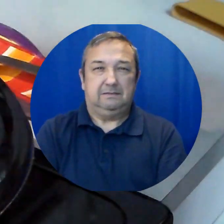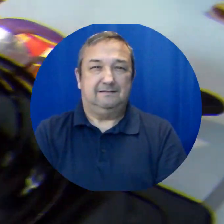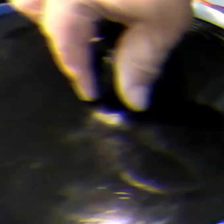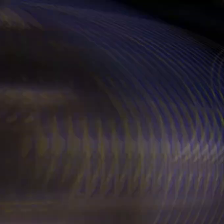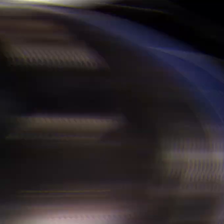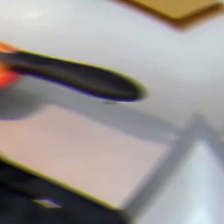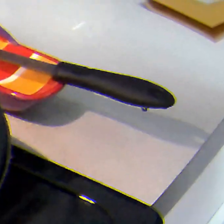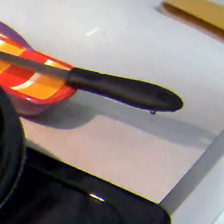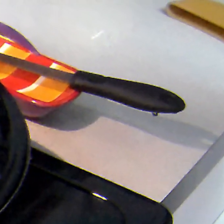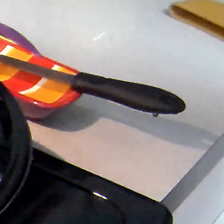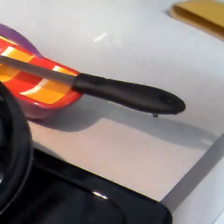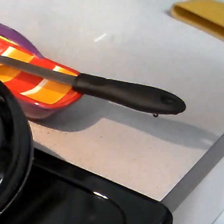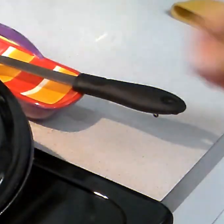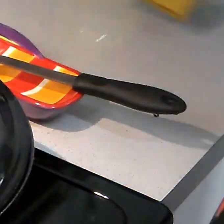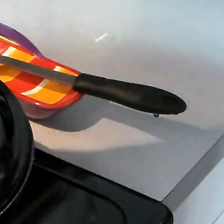so.